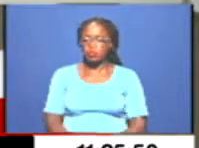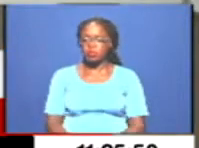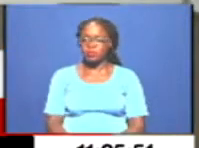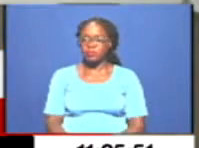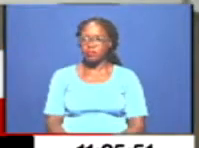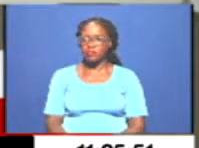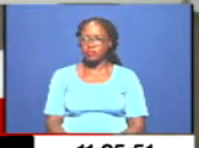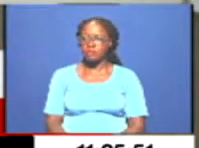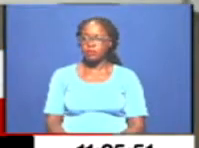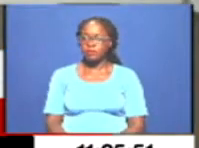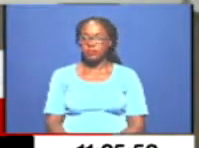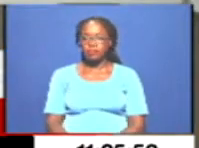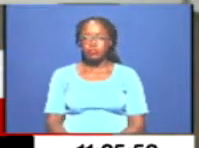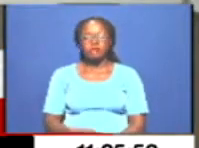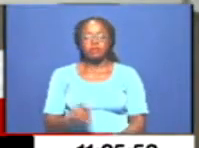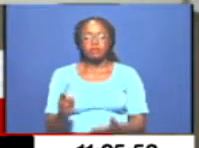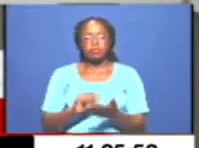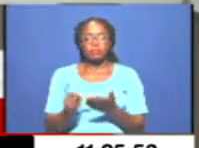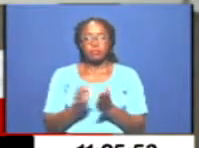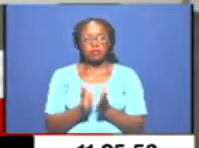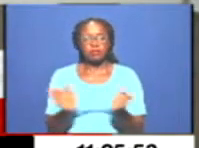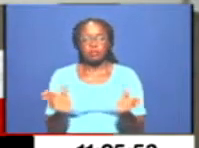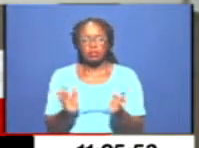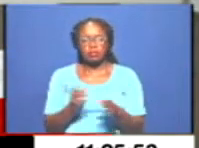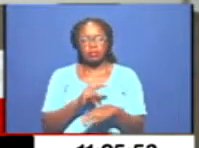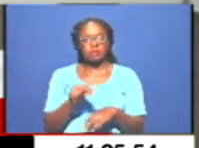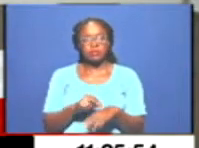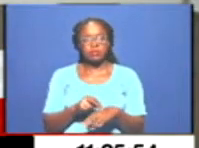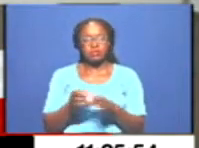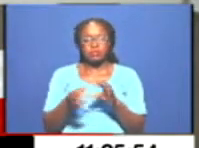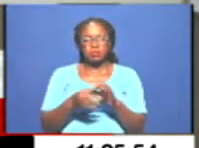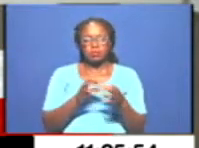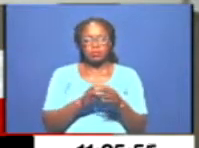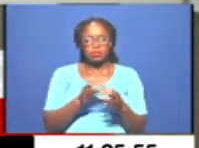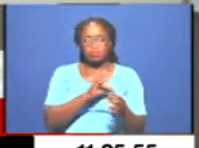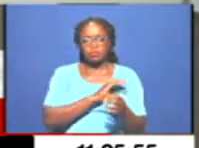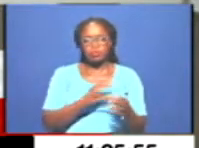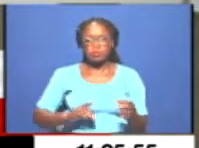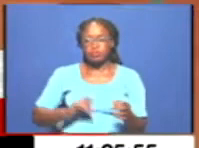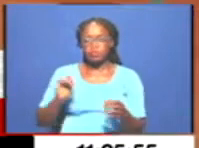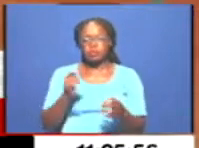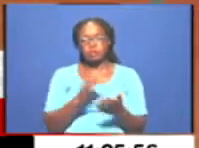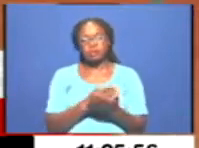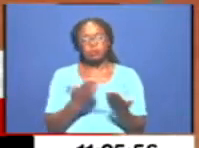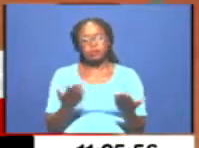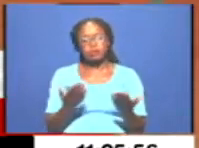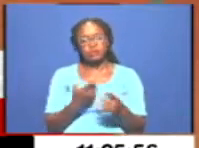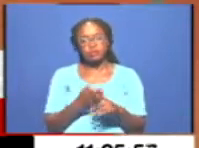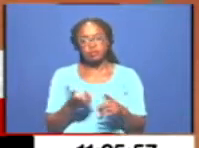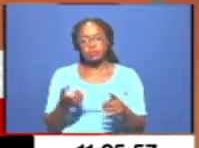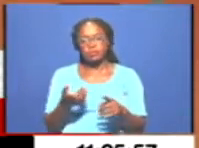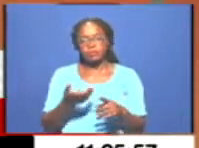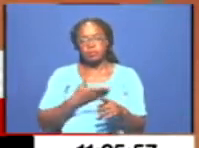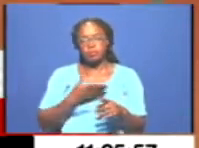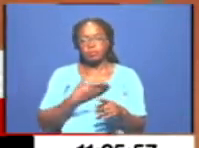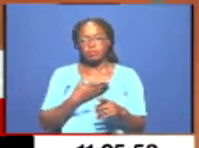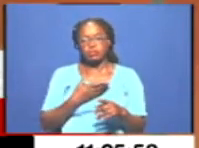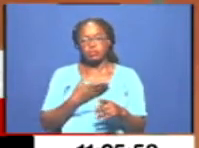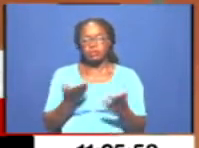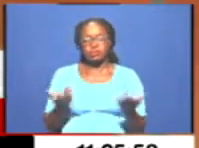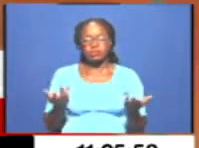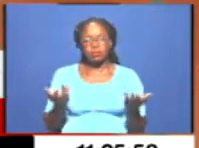Francis Mutuku, the Secretary General of the National Olympic Committee of Kenya. I know there is something, but at your own request, I won't be touching it.